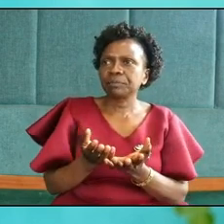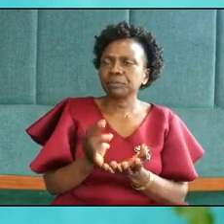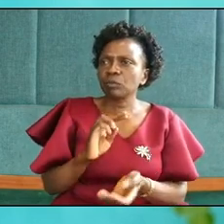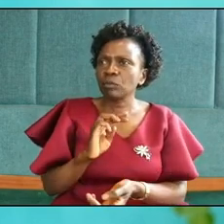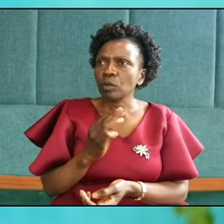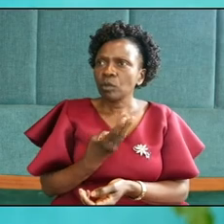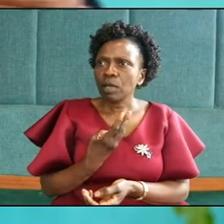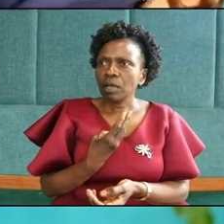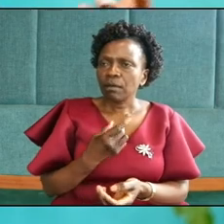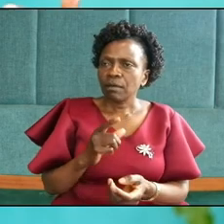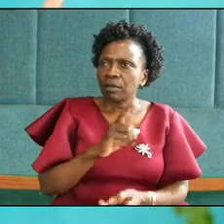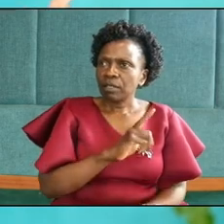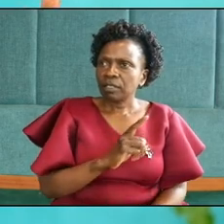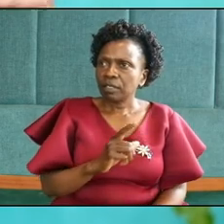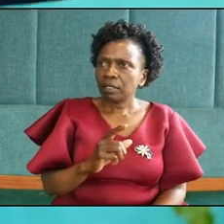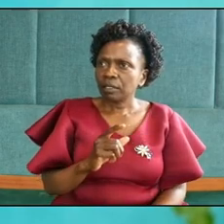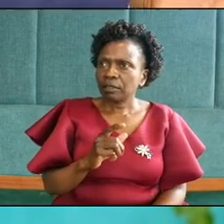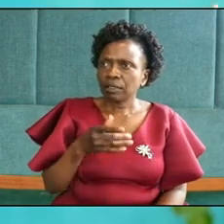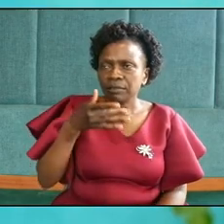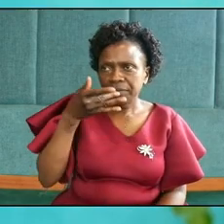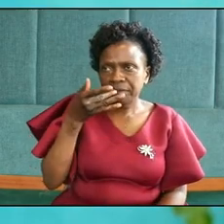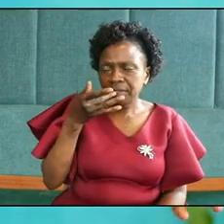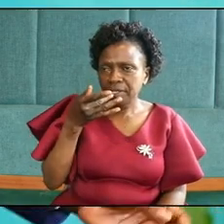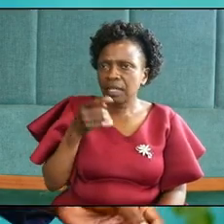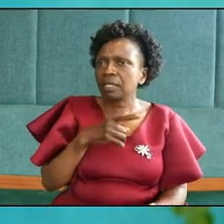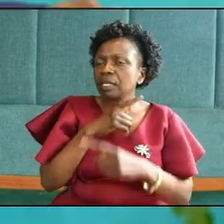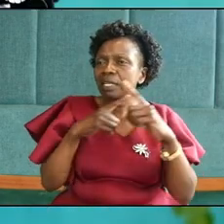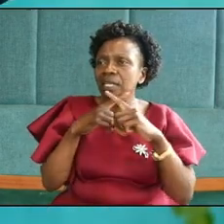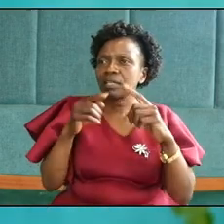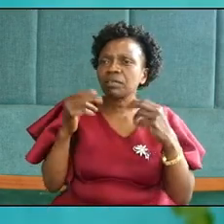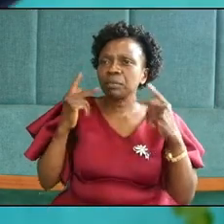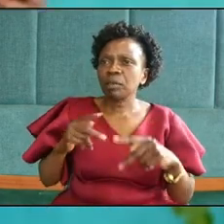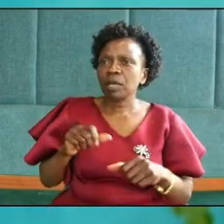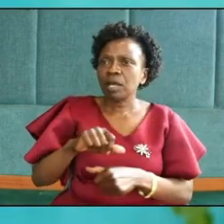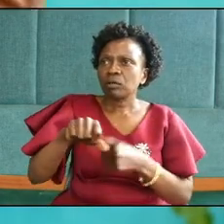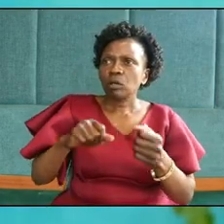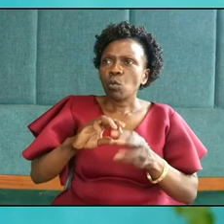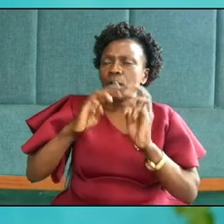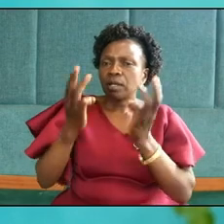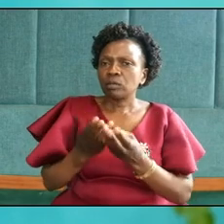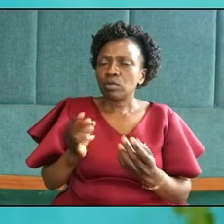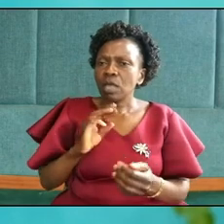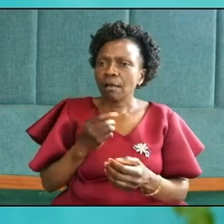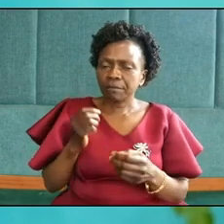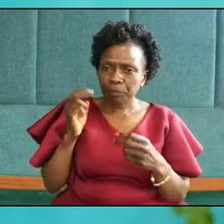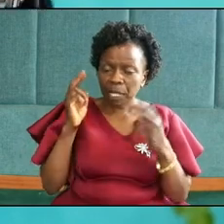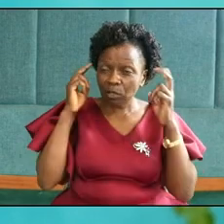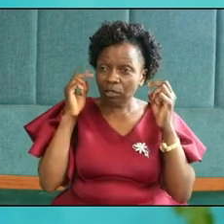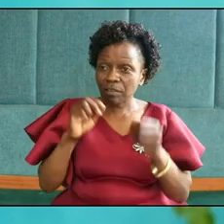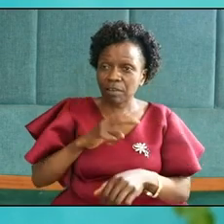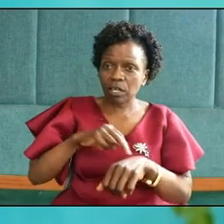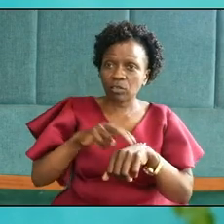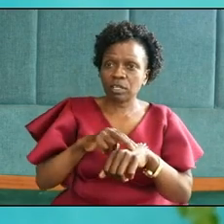have lawlessness, terrorism, and genocide across the world. We have issues of national security. We